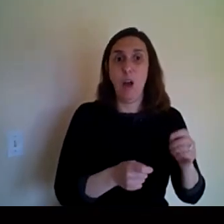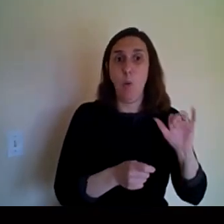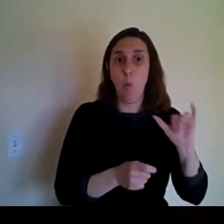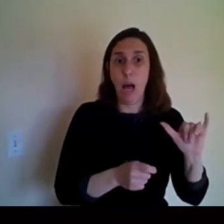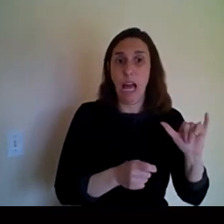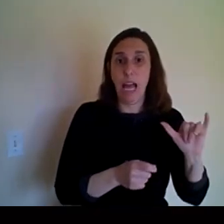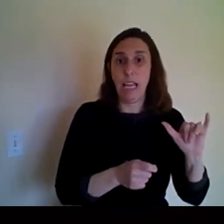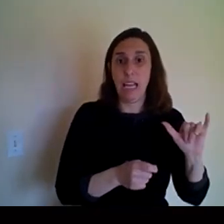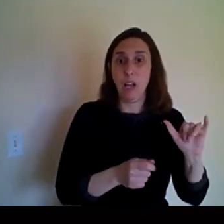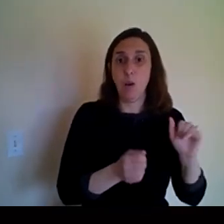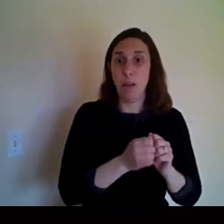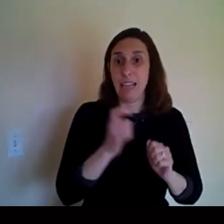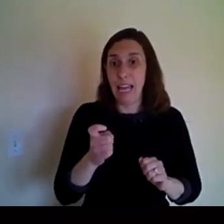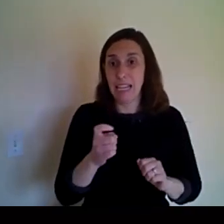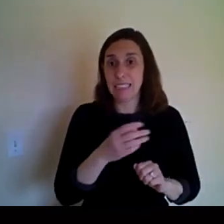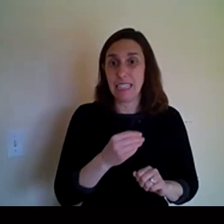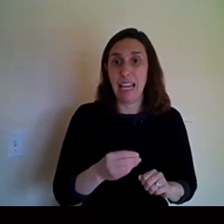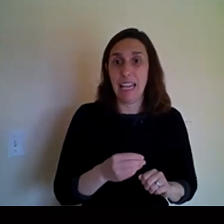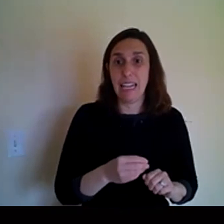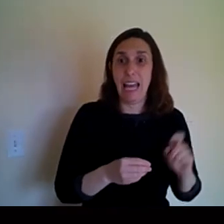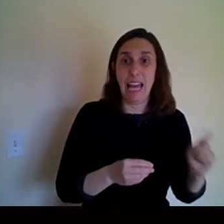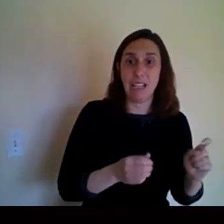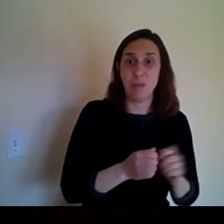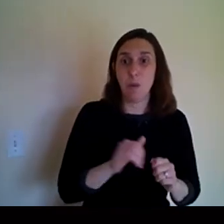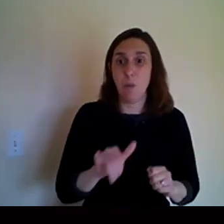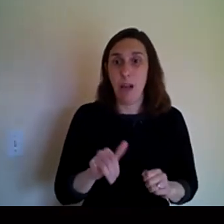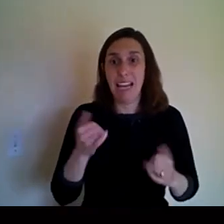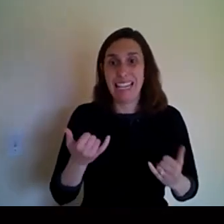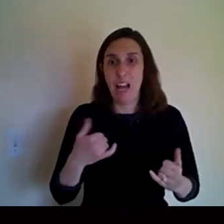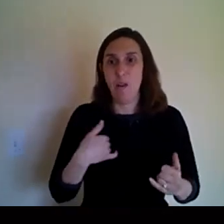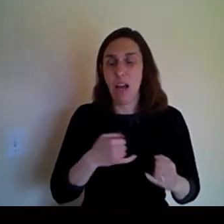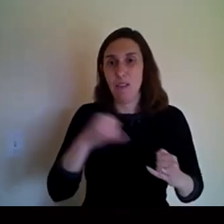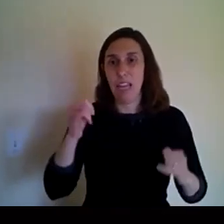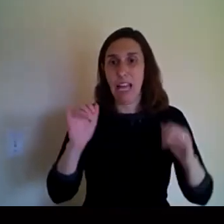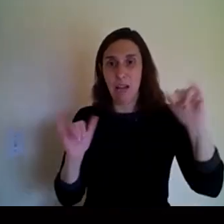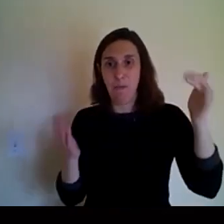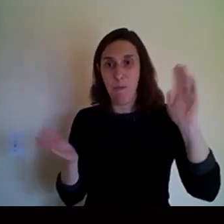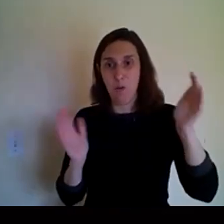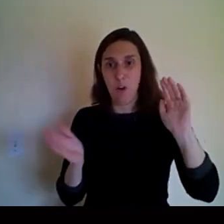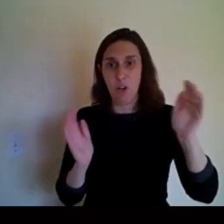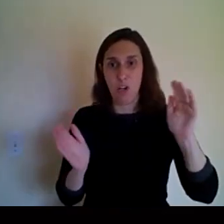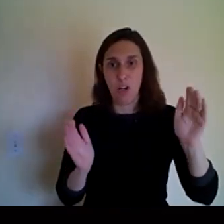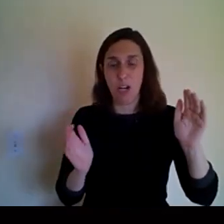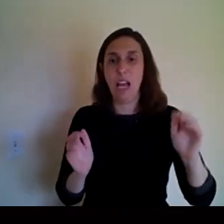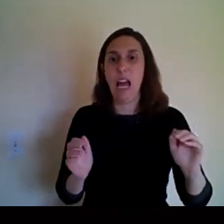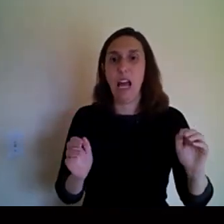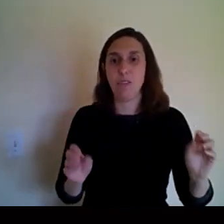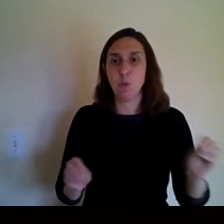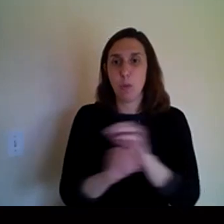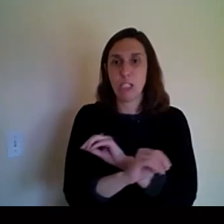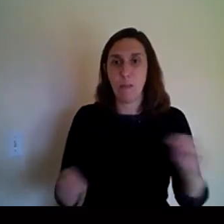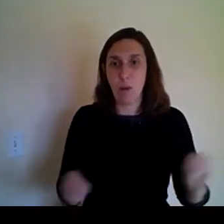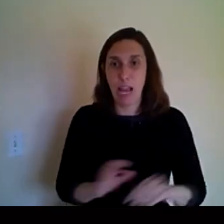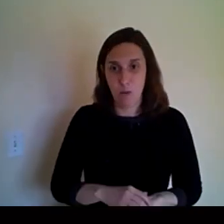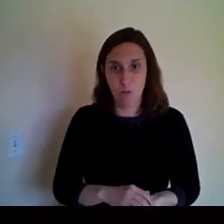y. And I have now mirrored across the line x equals y. I've switched them around. And